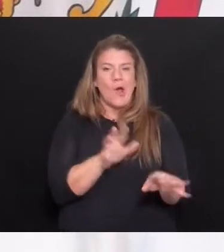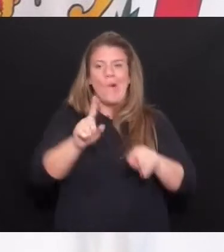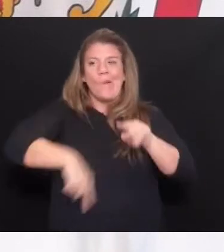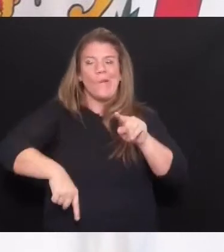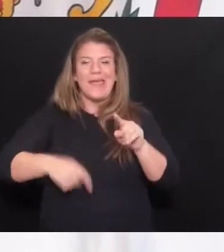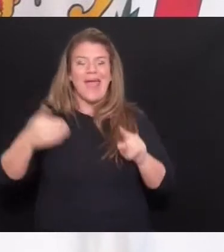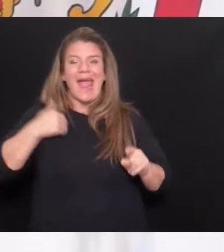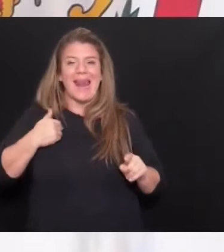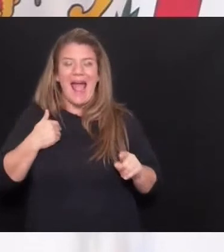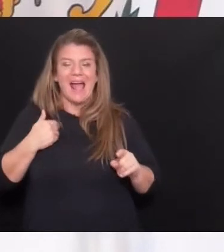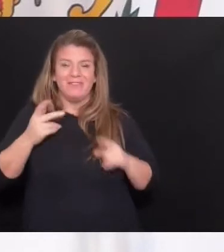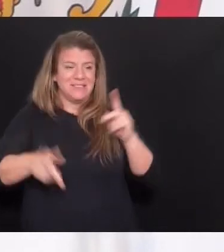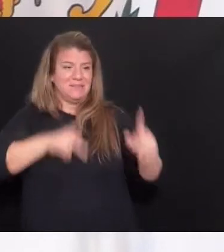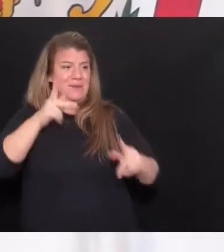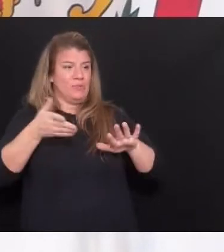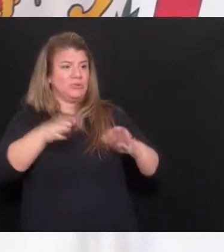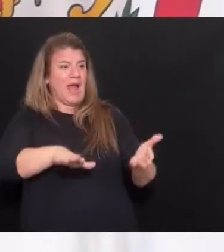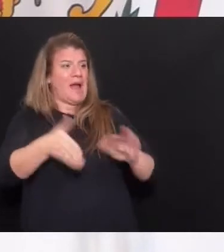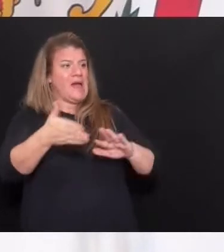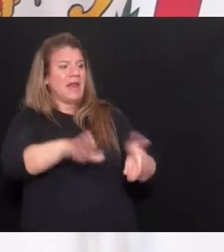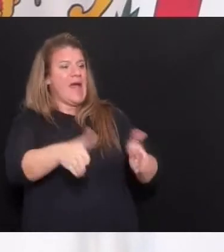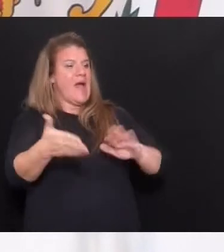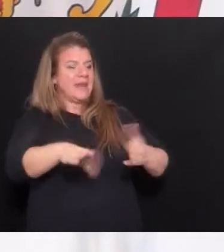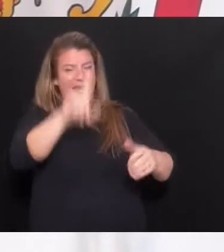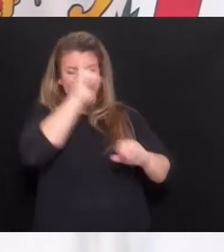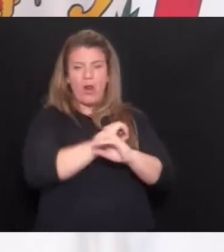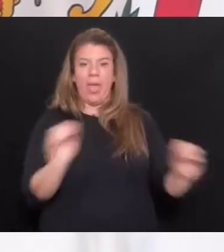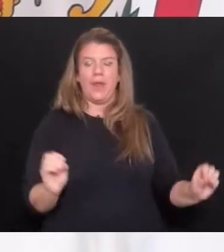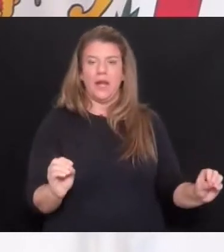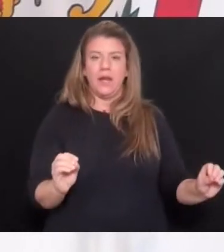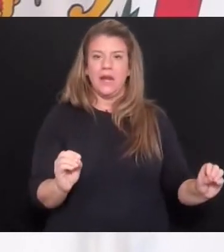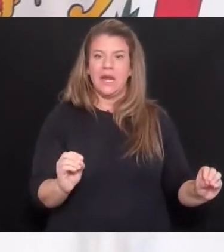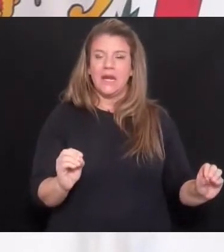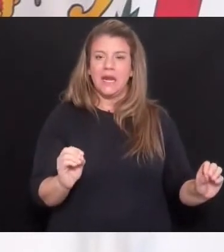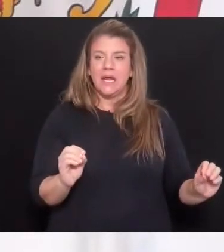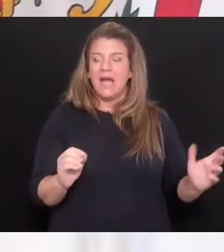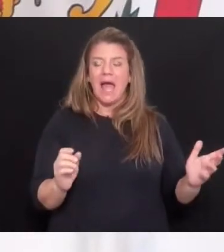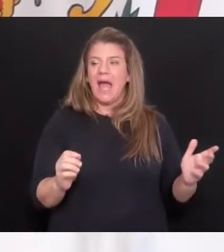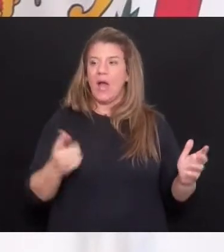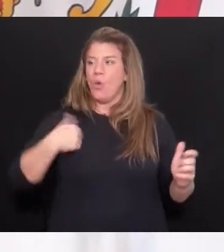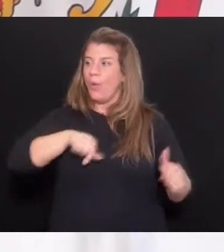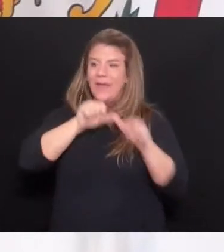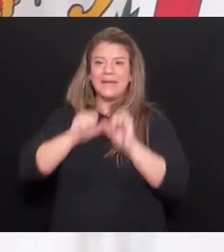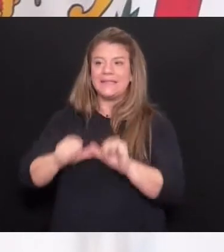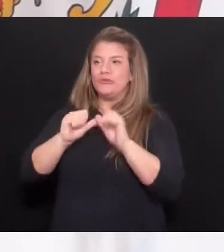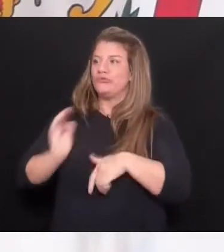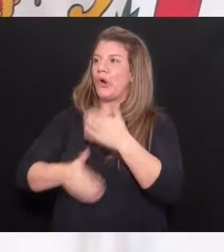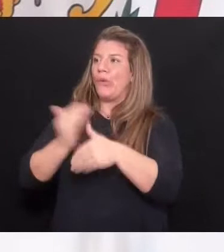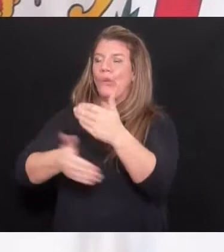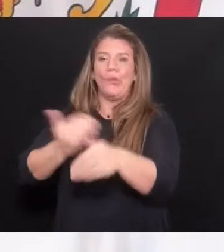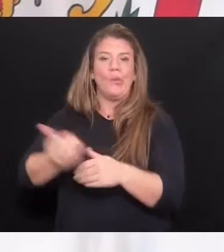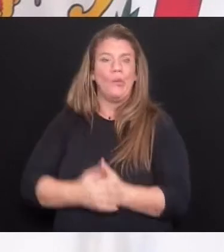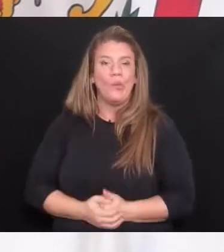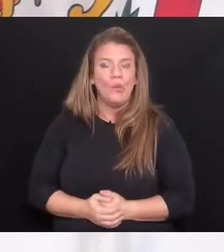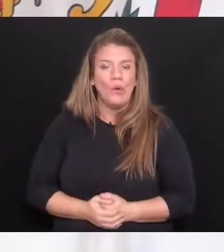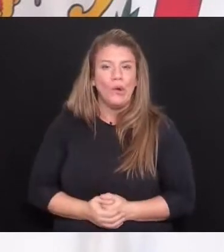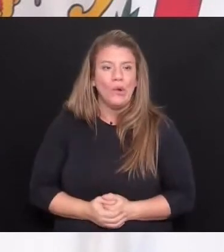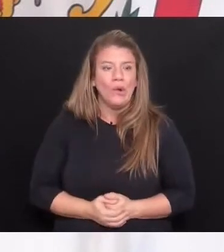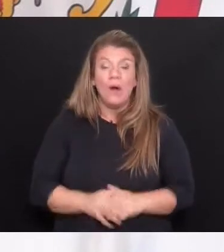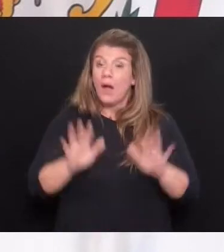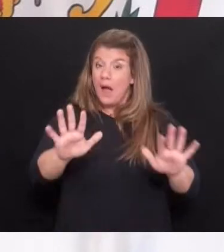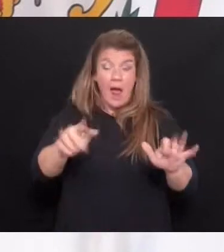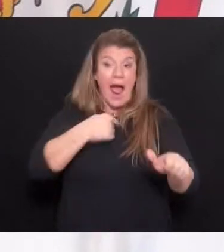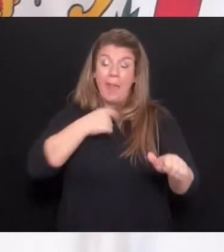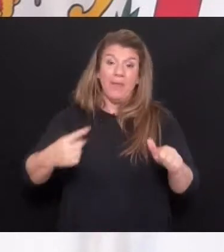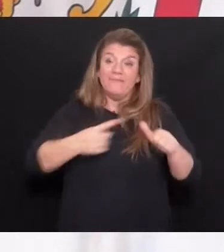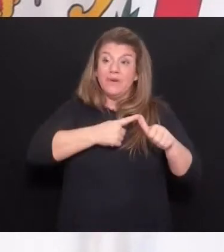all these people just die in vain and have this just continue to go and continue to go. Now, I'd be the first to